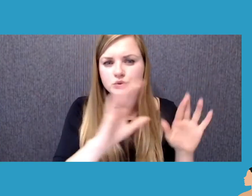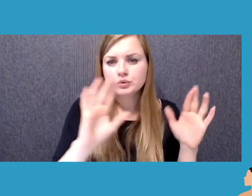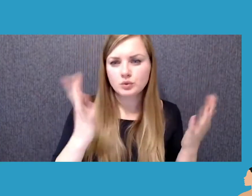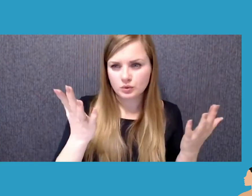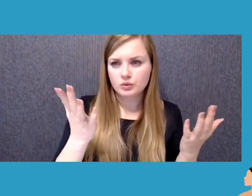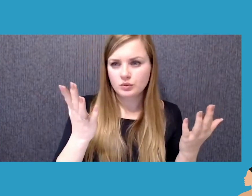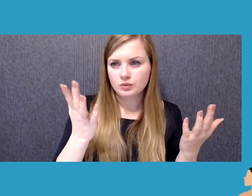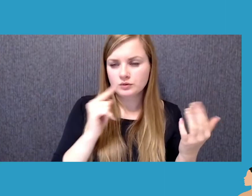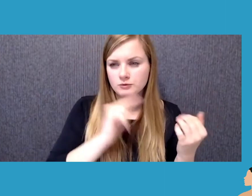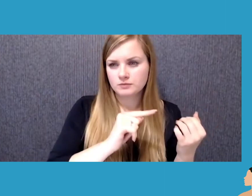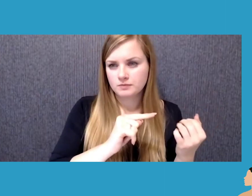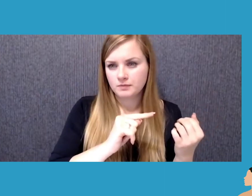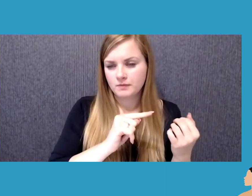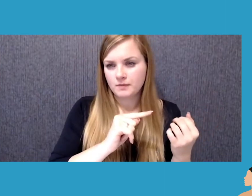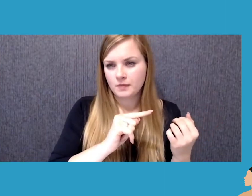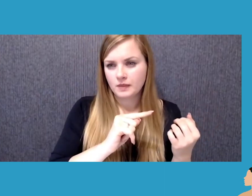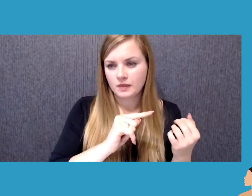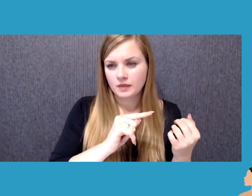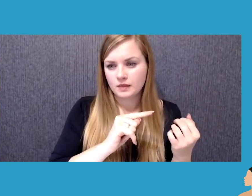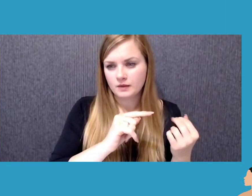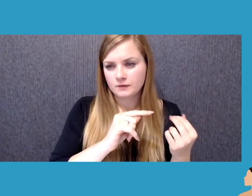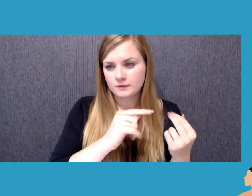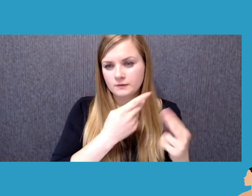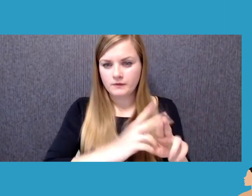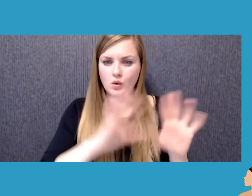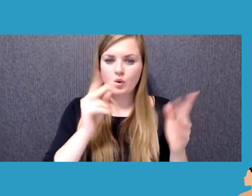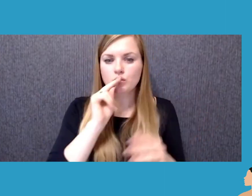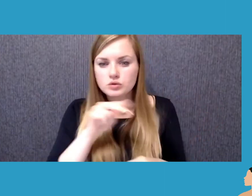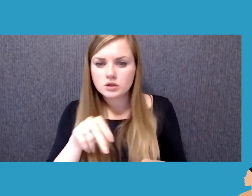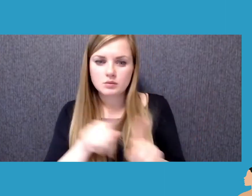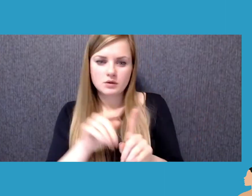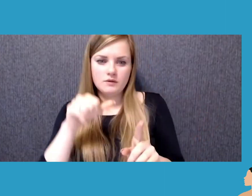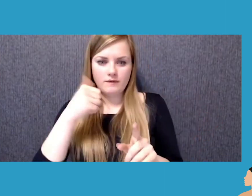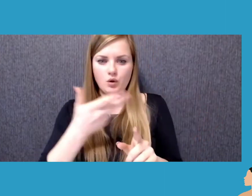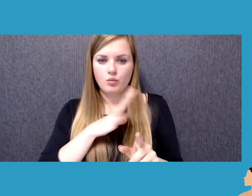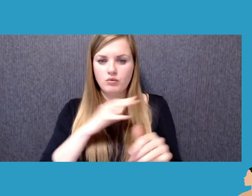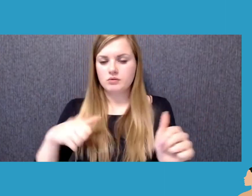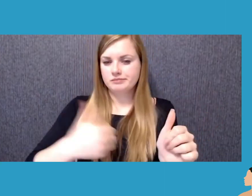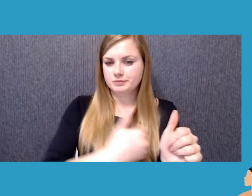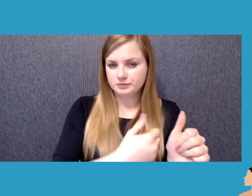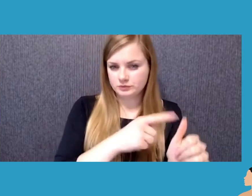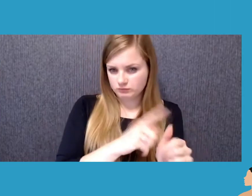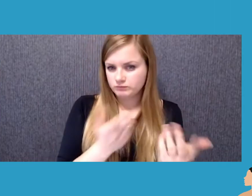here also today to answer any potential questions if you have those. Thank you very much.